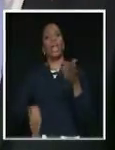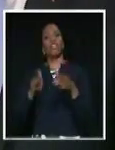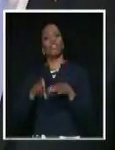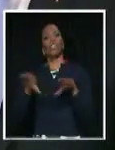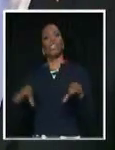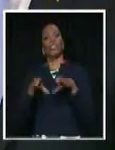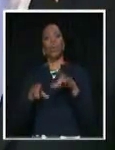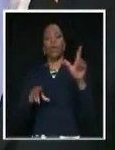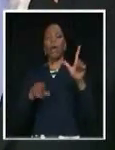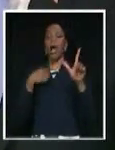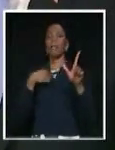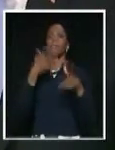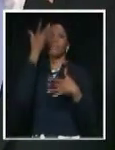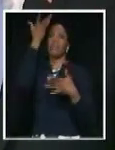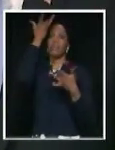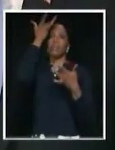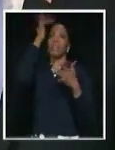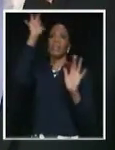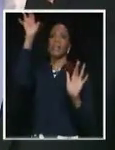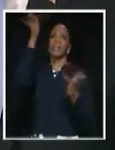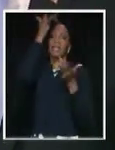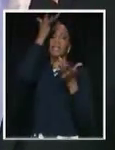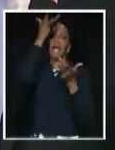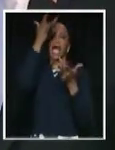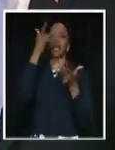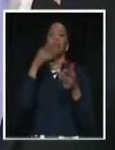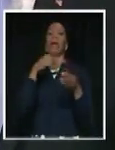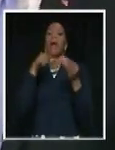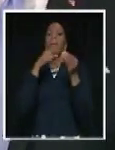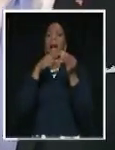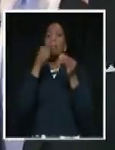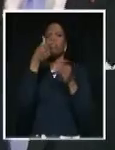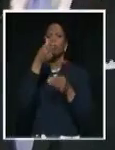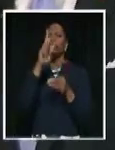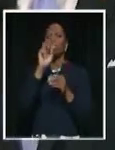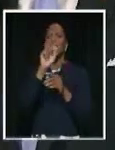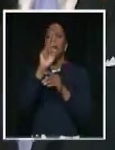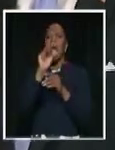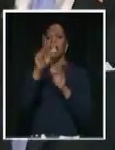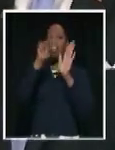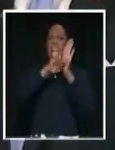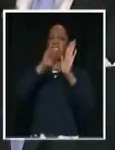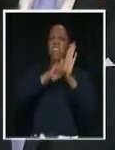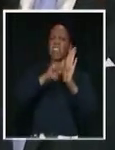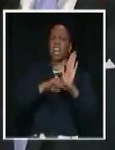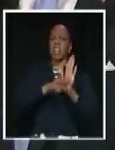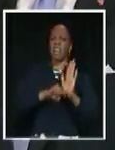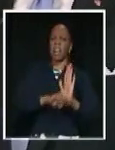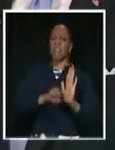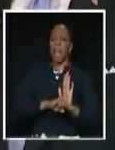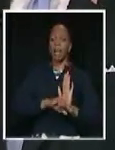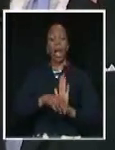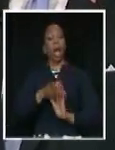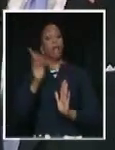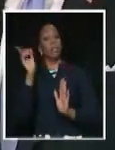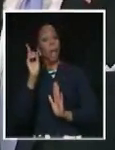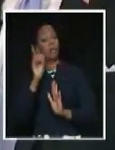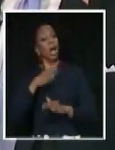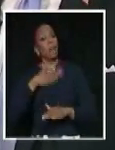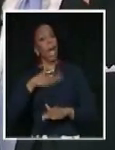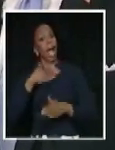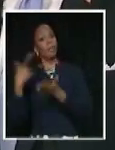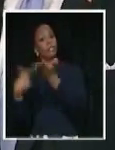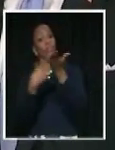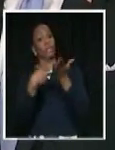am getting sick and tired of you impugning the integrity of Rudy Giuliani. Let me tell you something. I would be happy to debate Mr. Giuliani. He